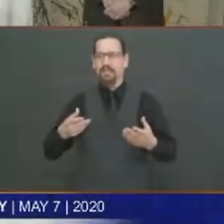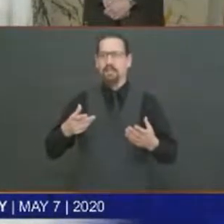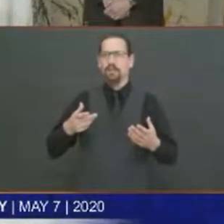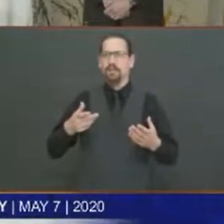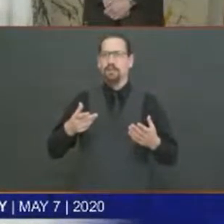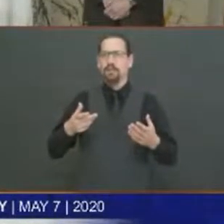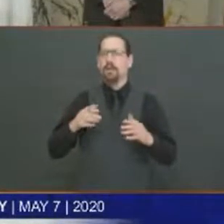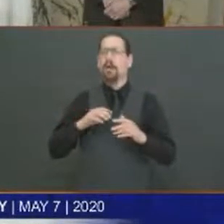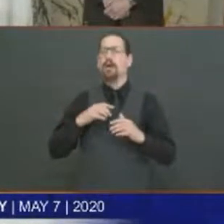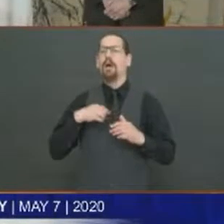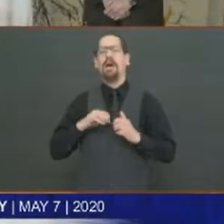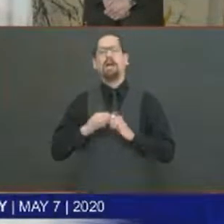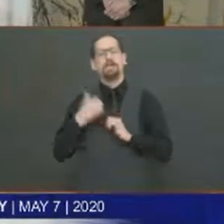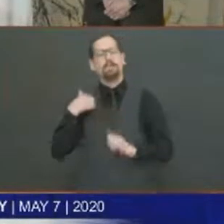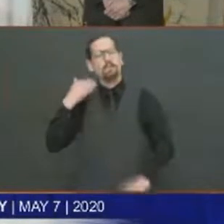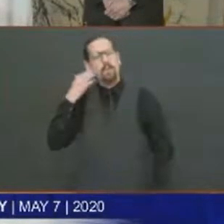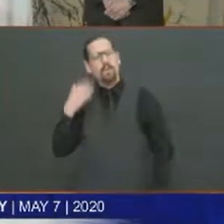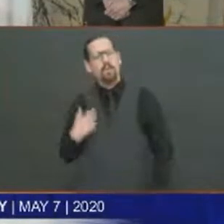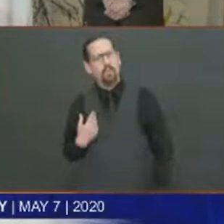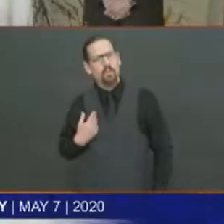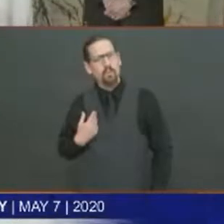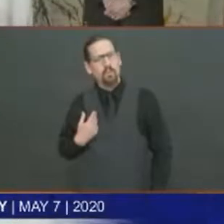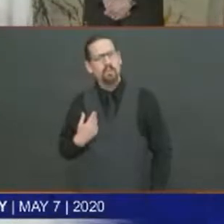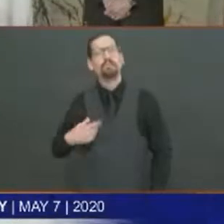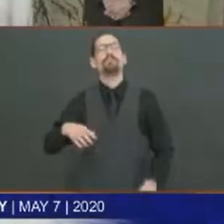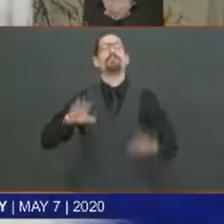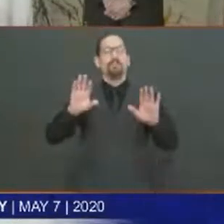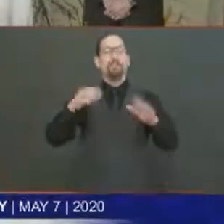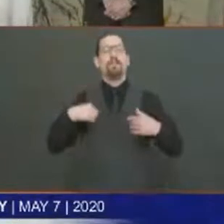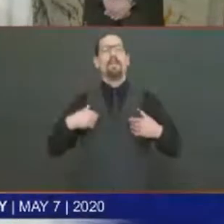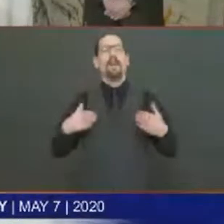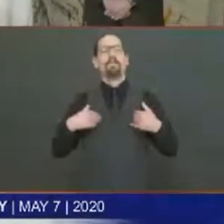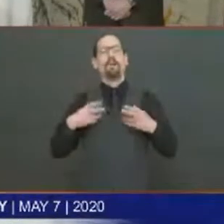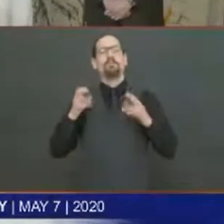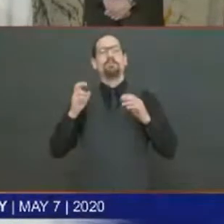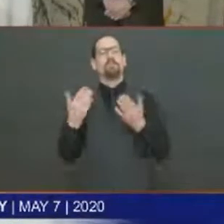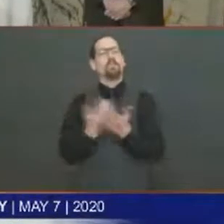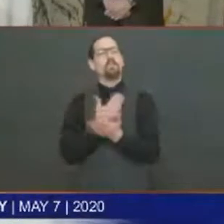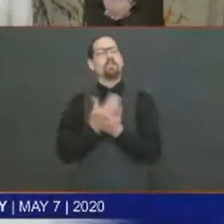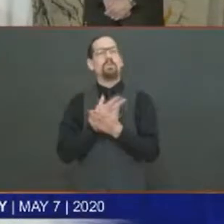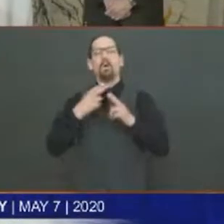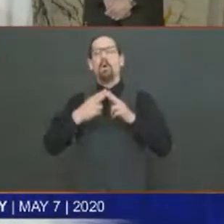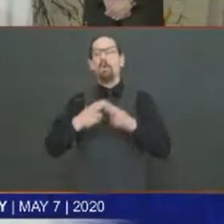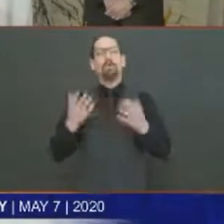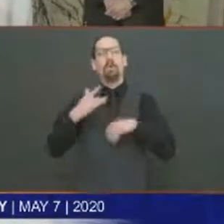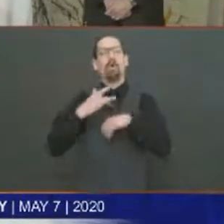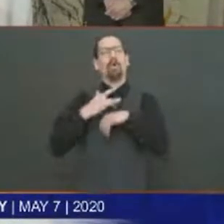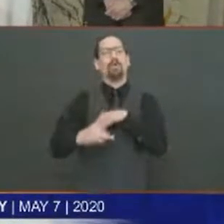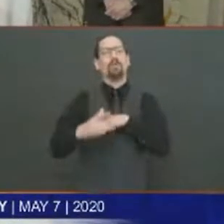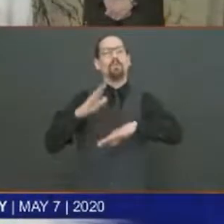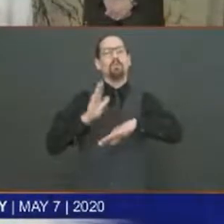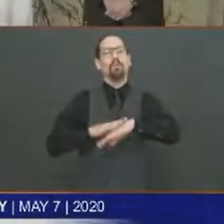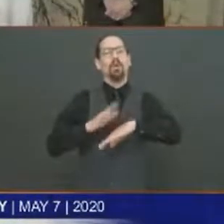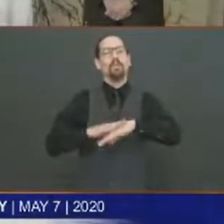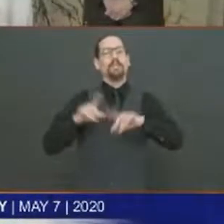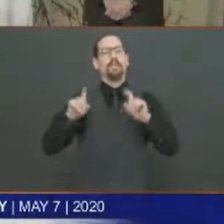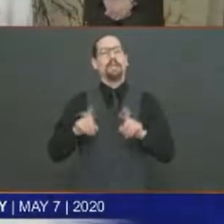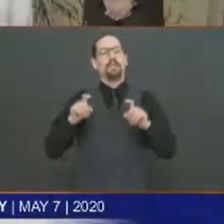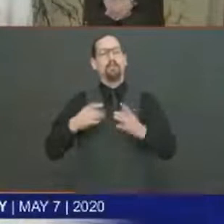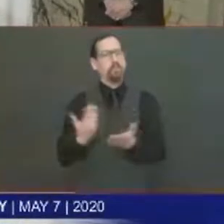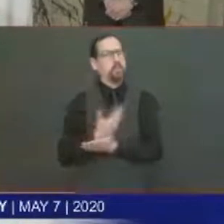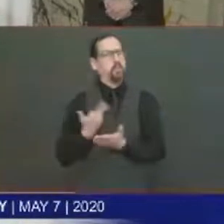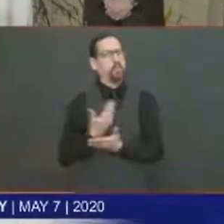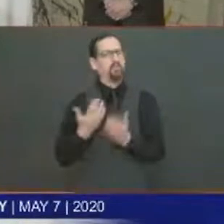the process of rolling out an early warning system with testing. We're in the process of rolling out technology around